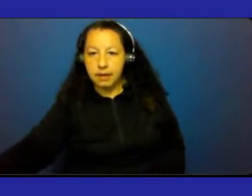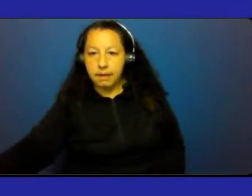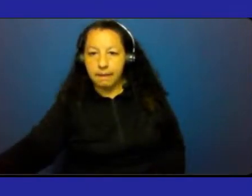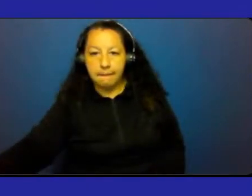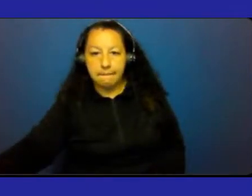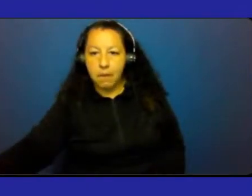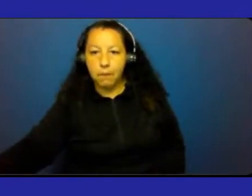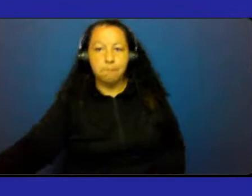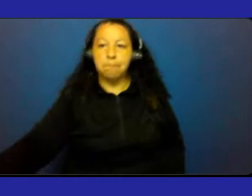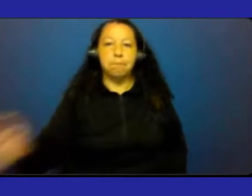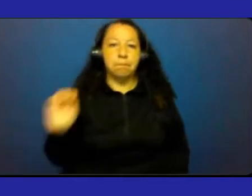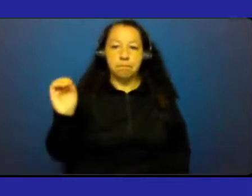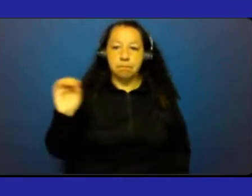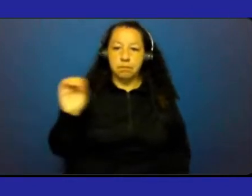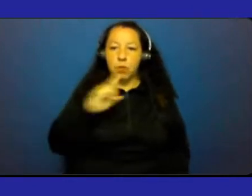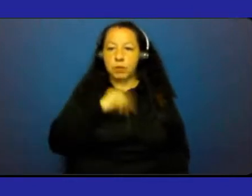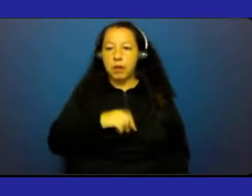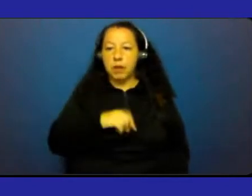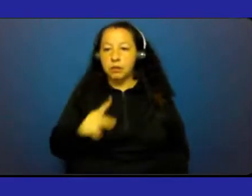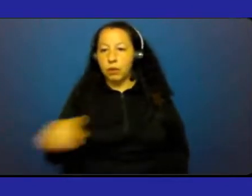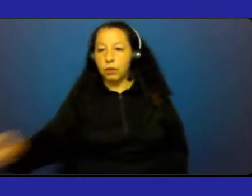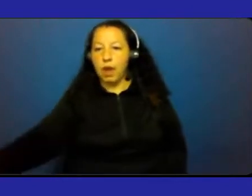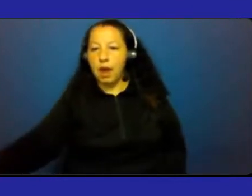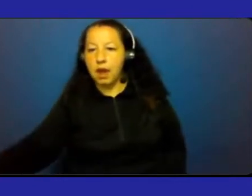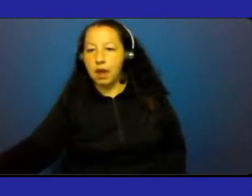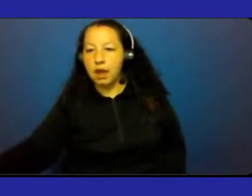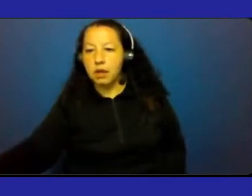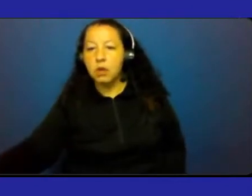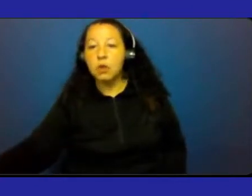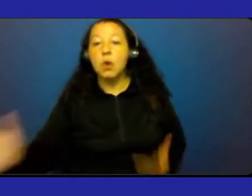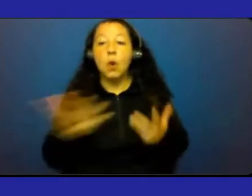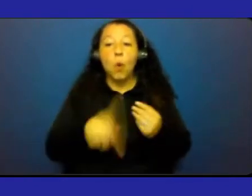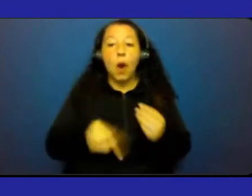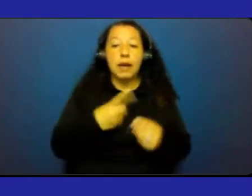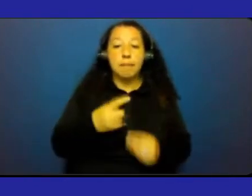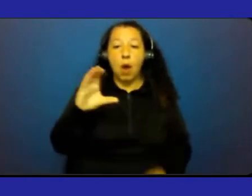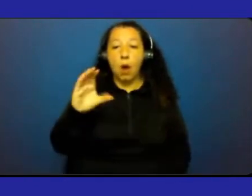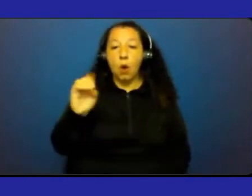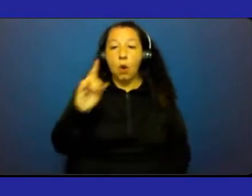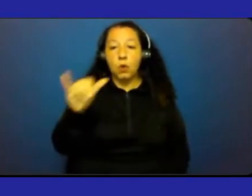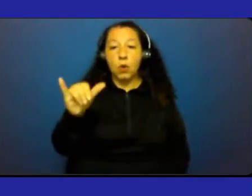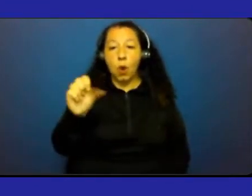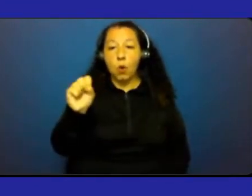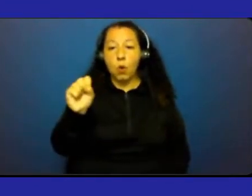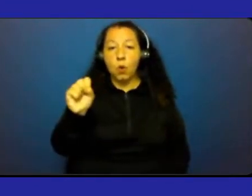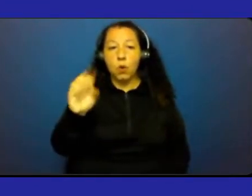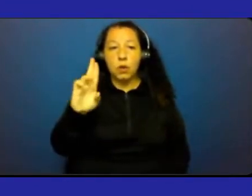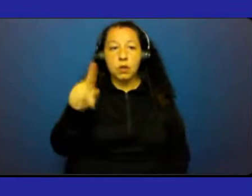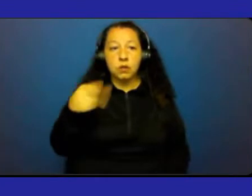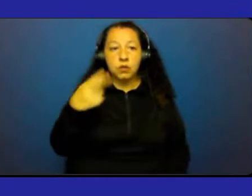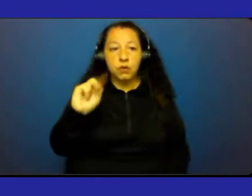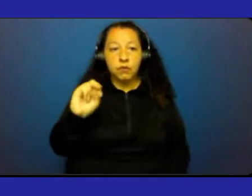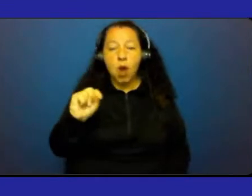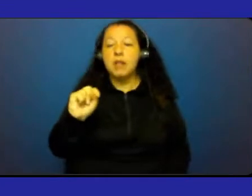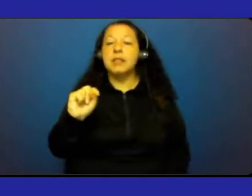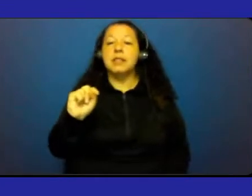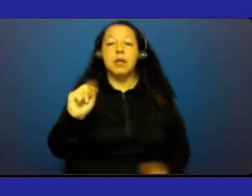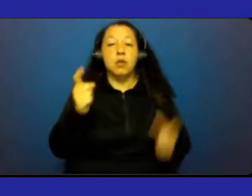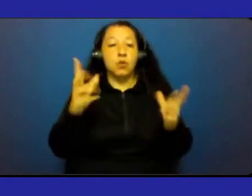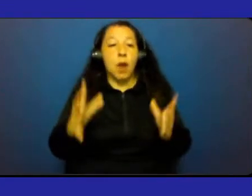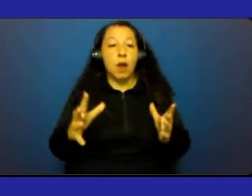All right. How about Cody Souffrant, Director of Higher Education Opportunity